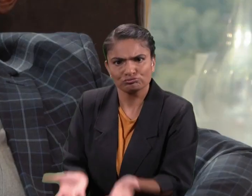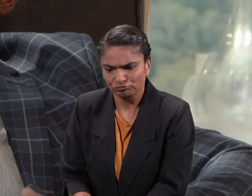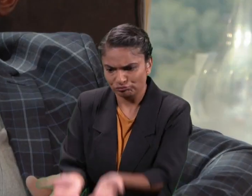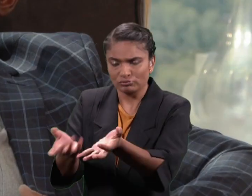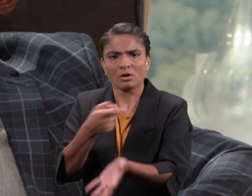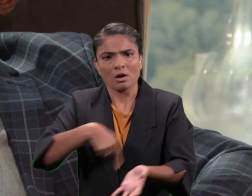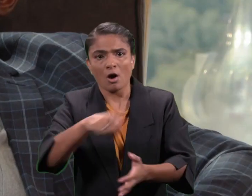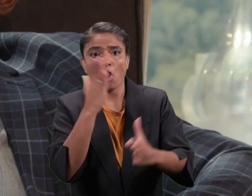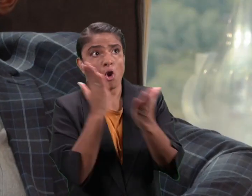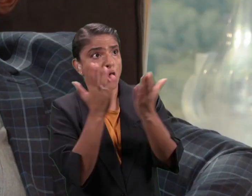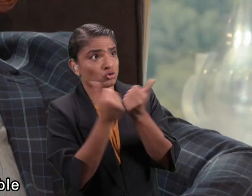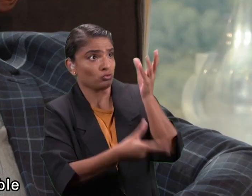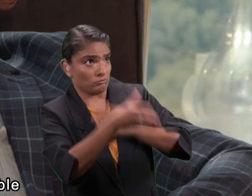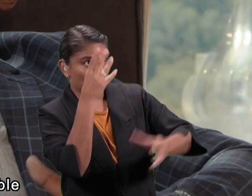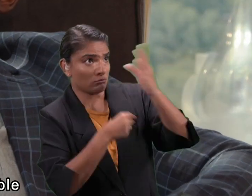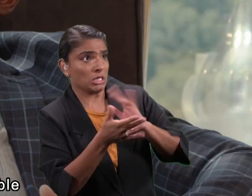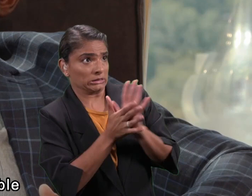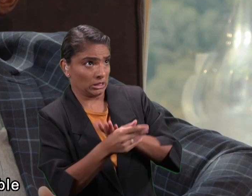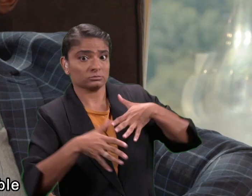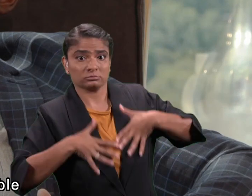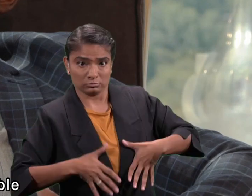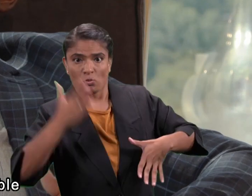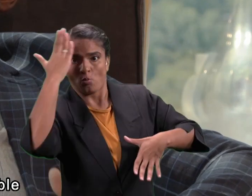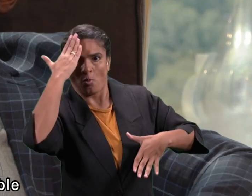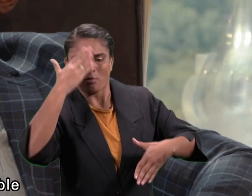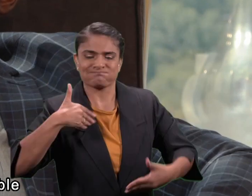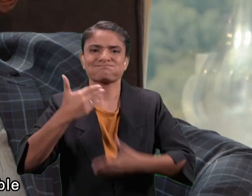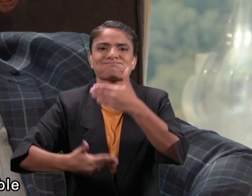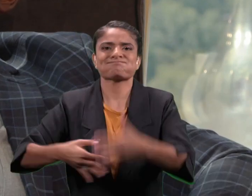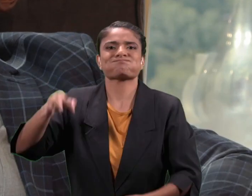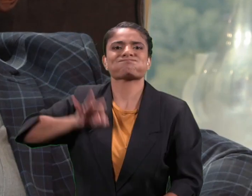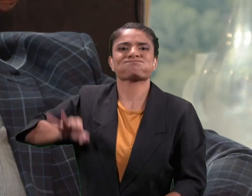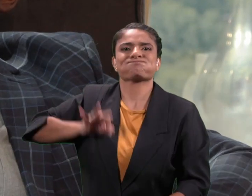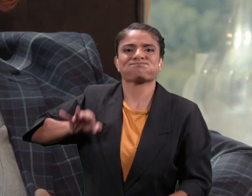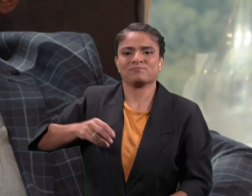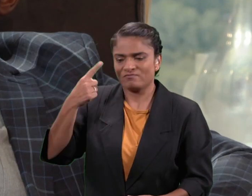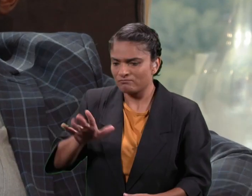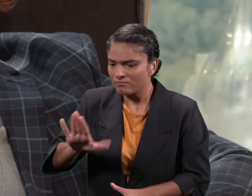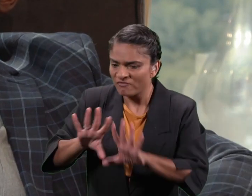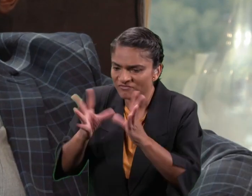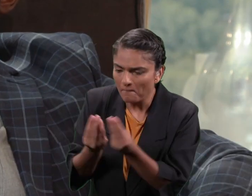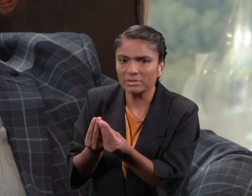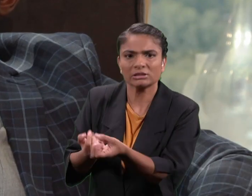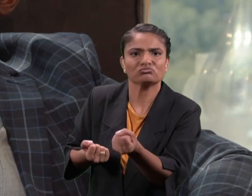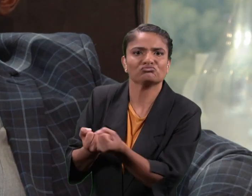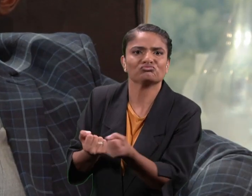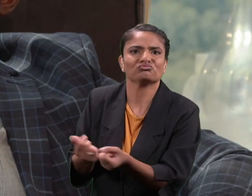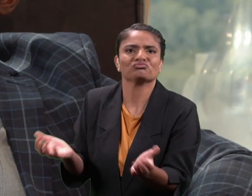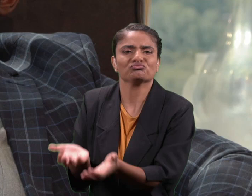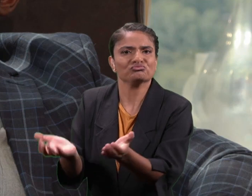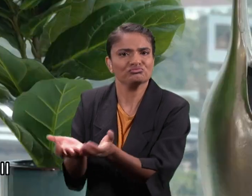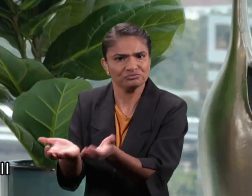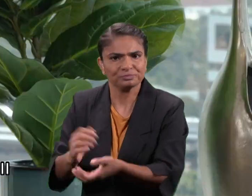that they can acquire skills and then eventually they can be employable and get jobs and earning for their